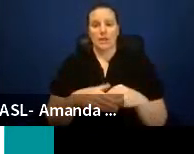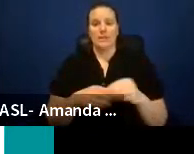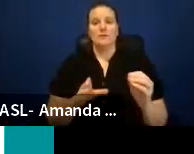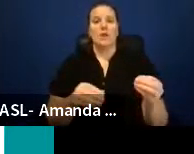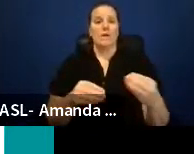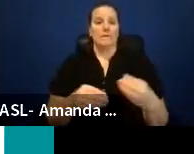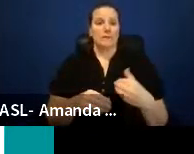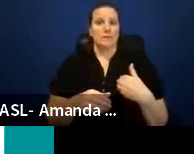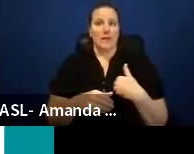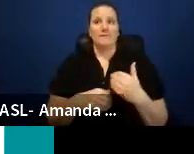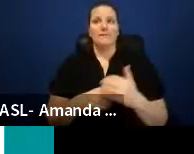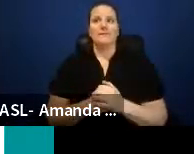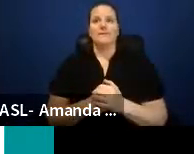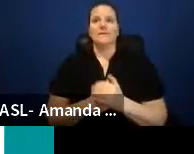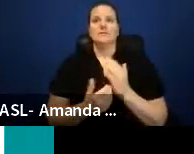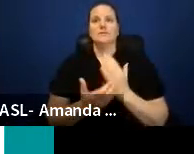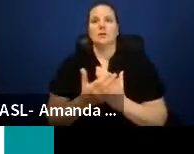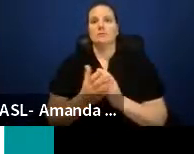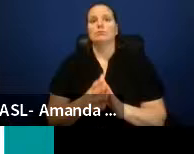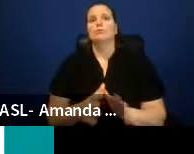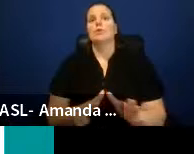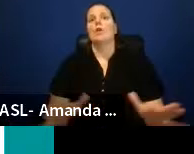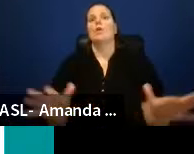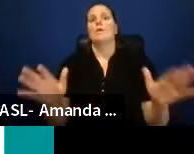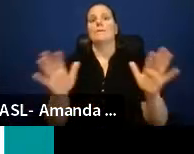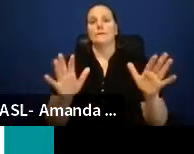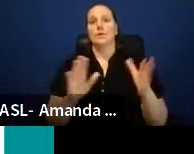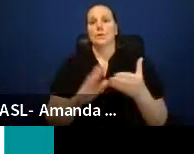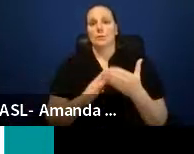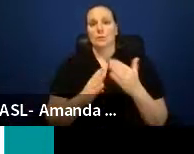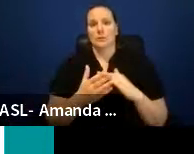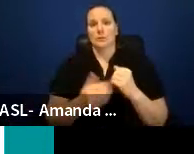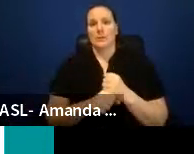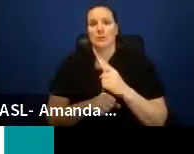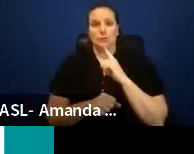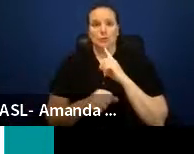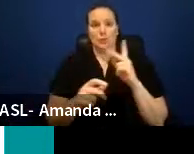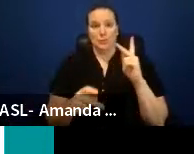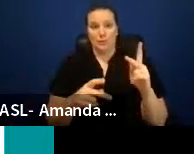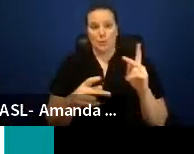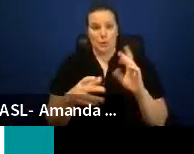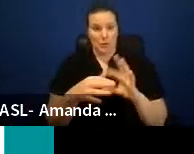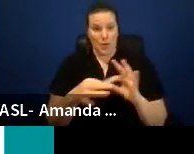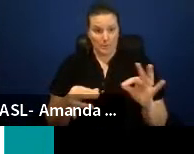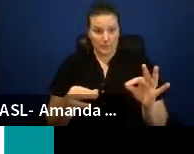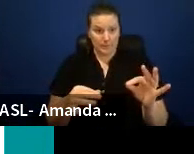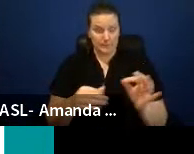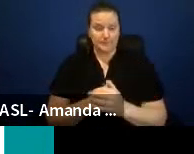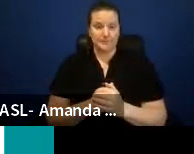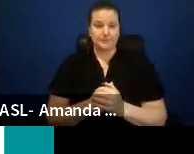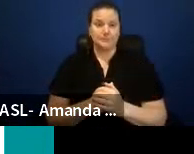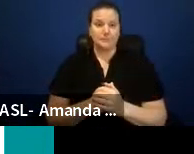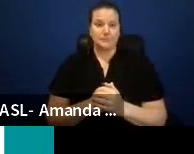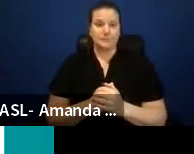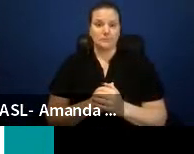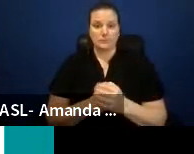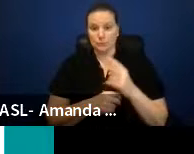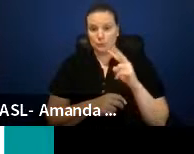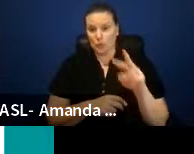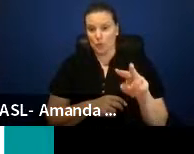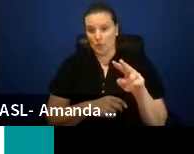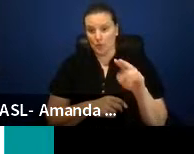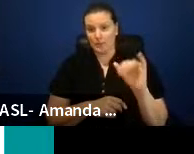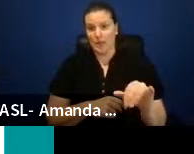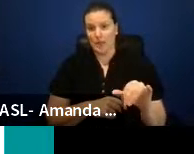have some spread out throughout the community to make sure folks want to come in and physically look at this. We